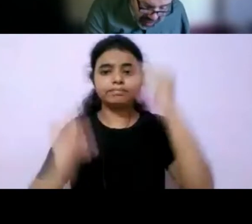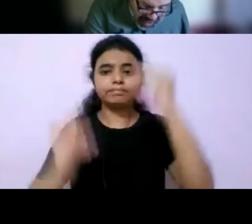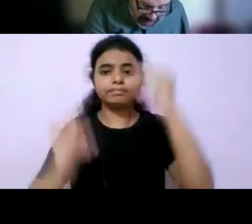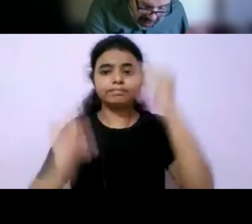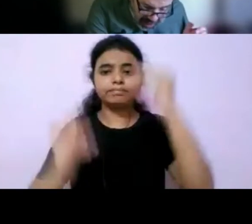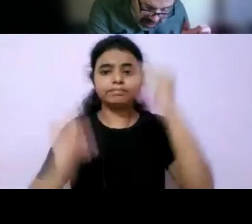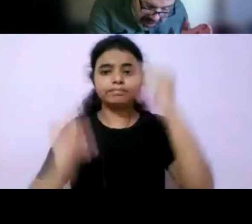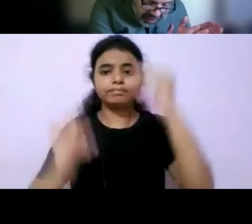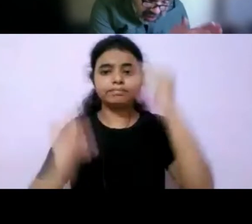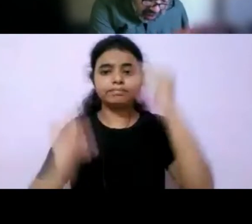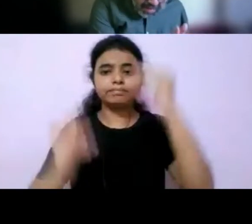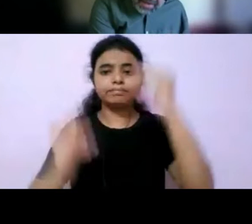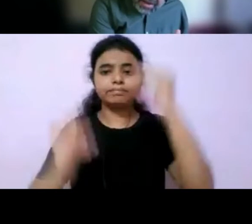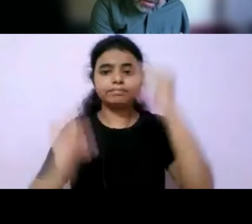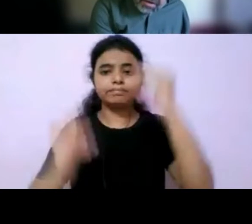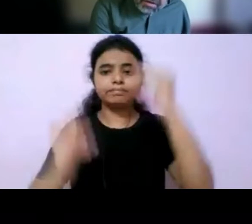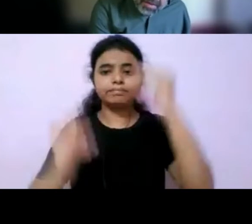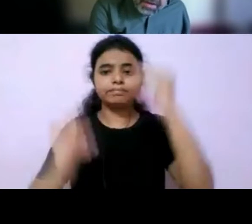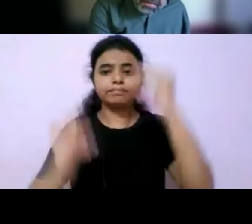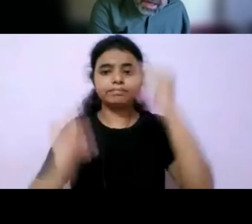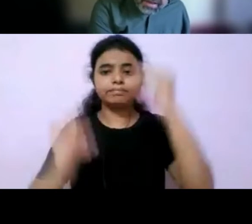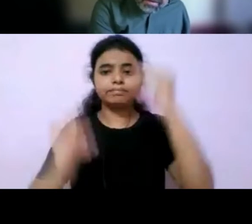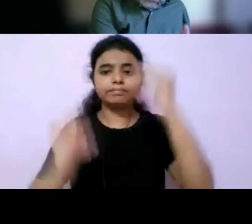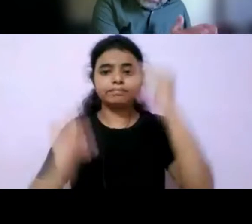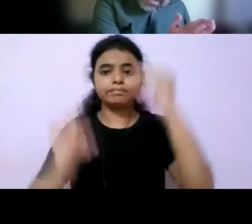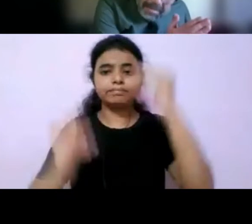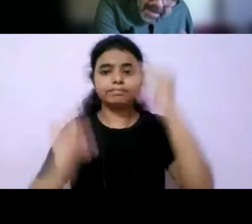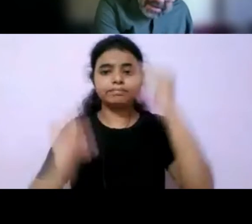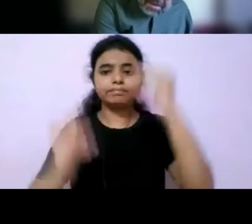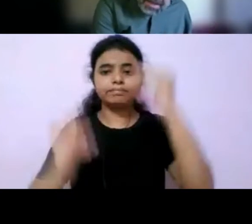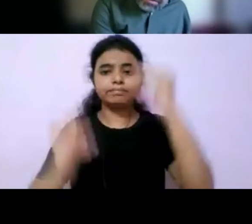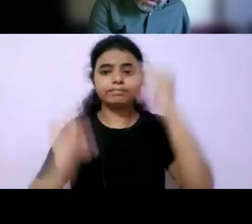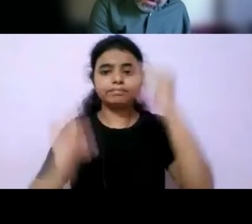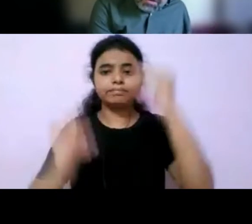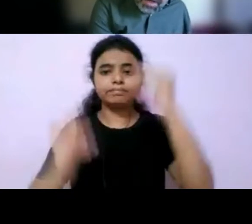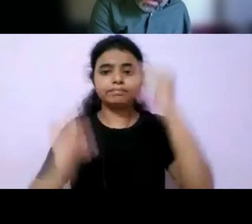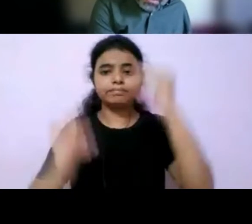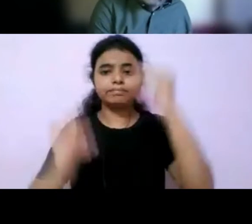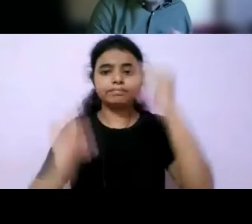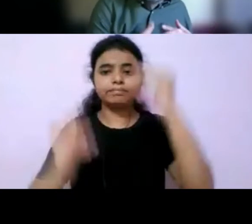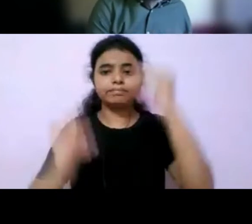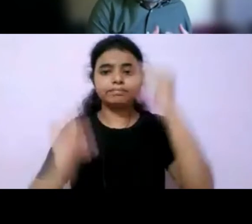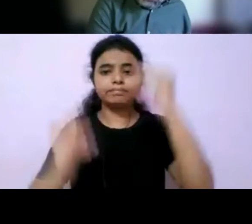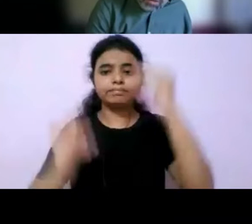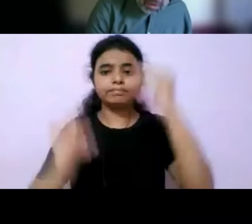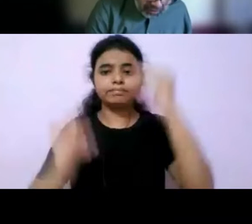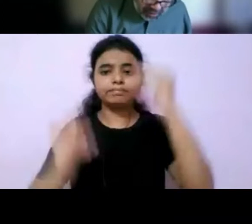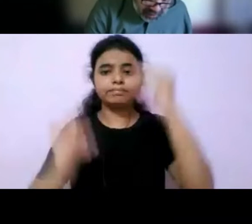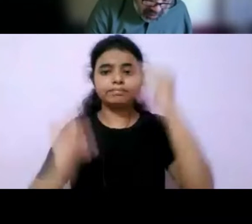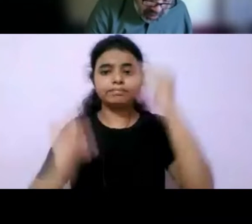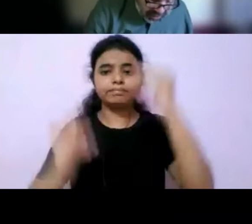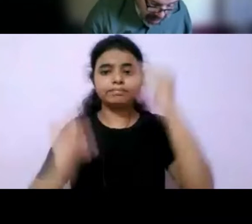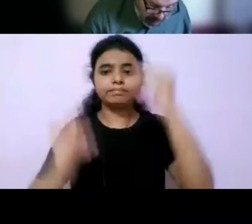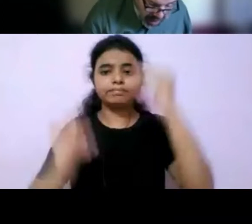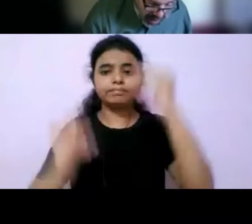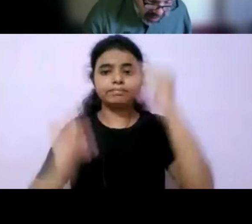also aims to move beyond documenting these discriminatory practices. This emancipatory research paradigm is a solutions-focused